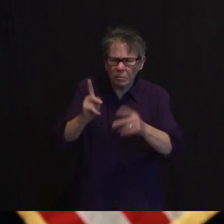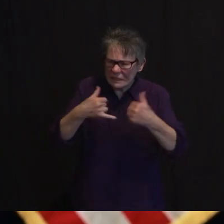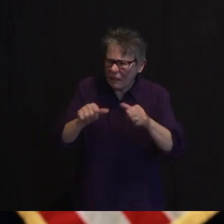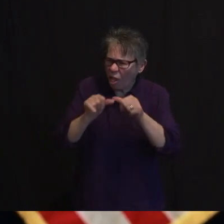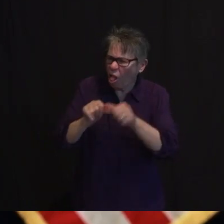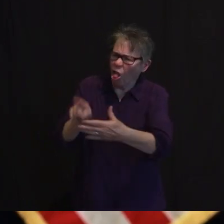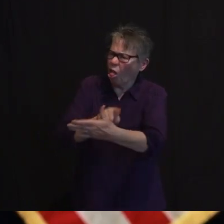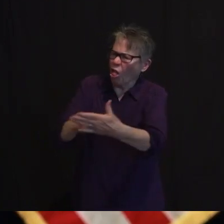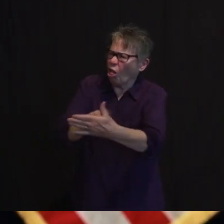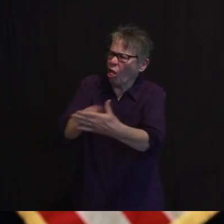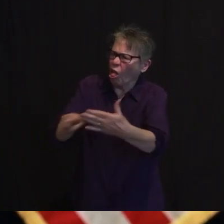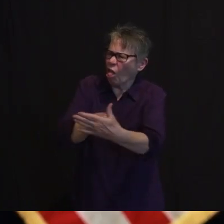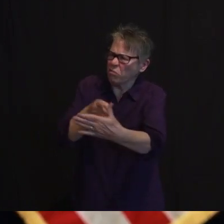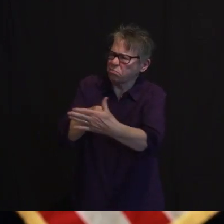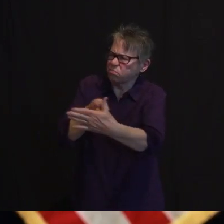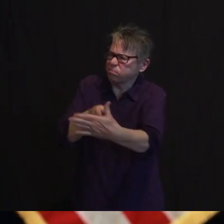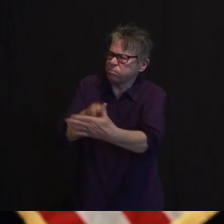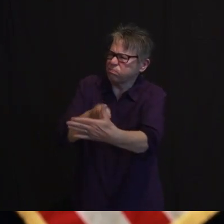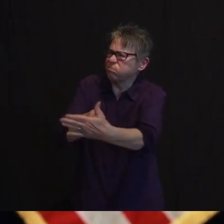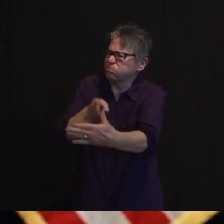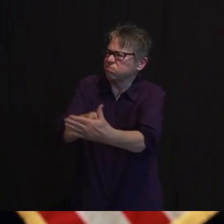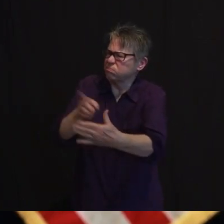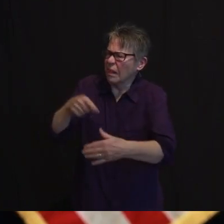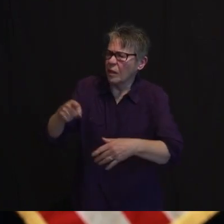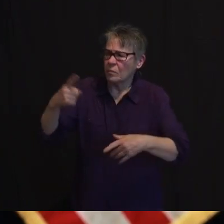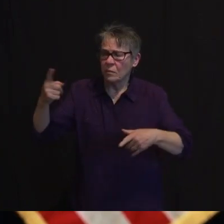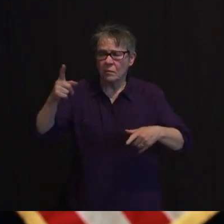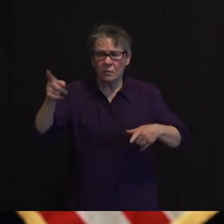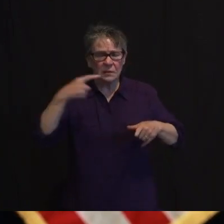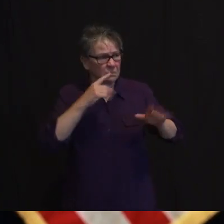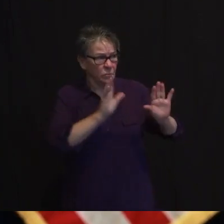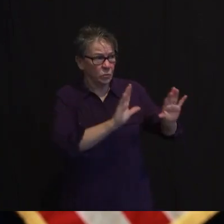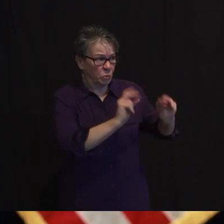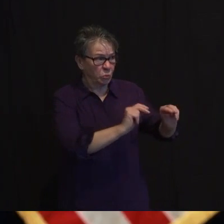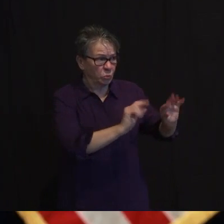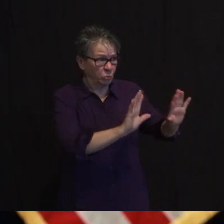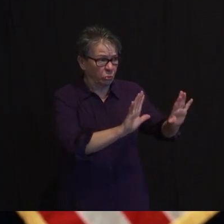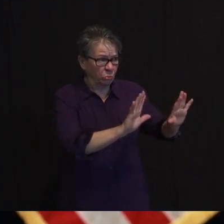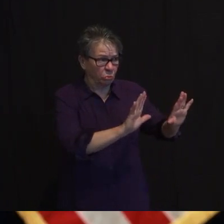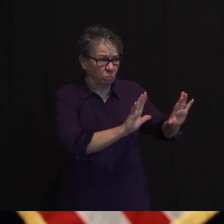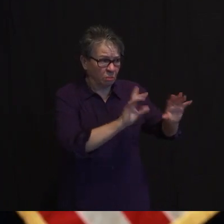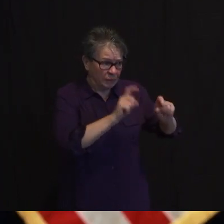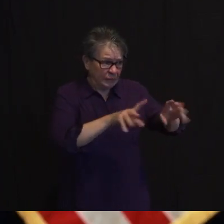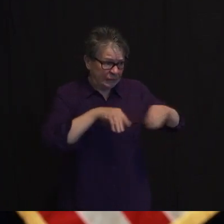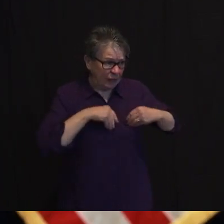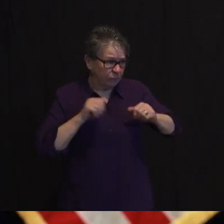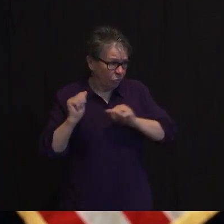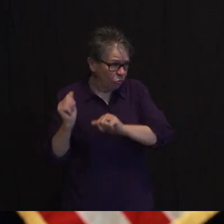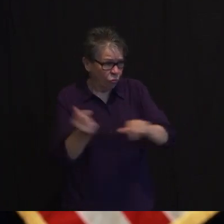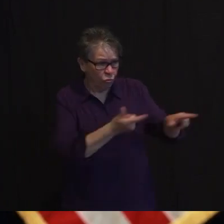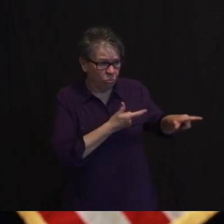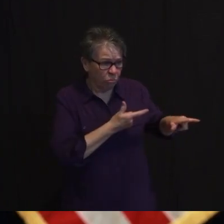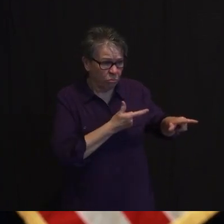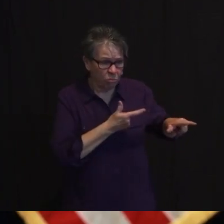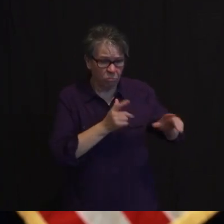points. Over a month now, 5 weeks plus into this, does that tell us